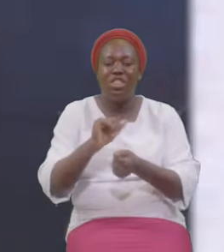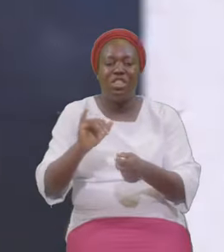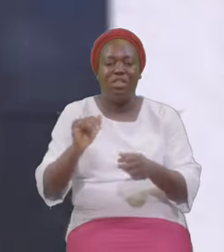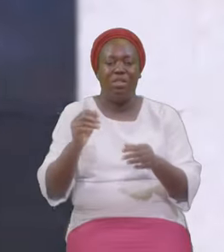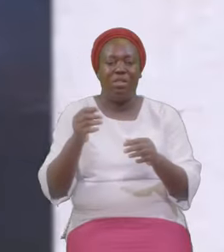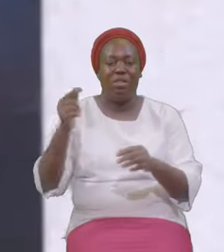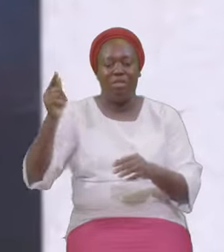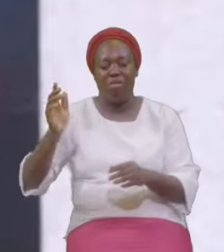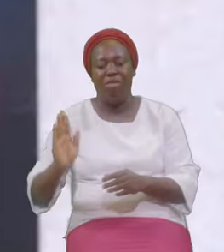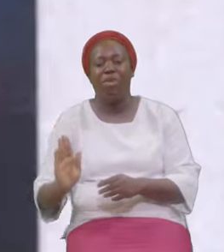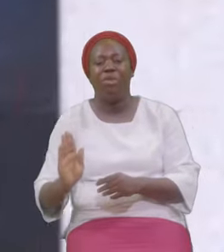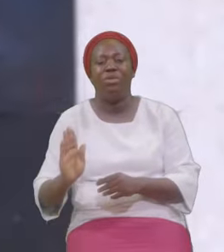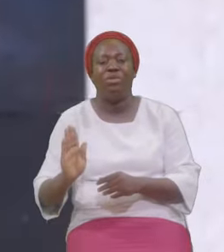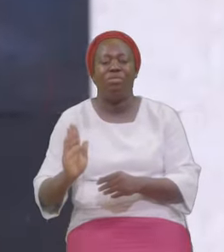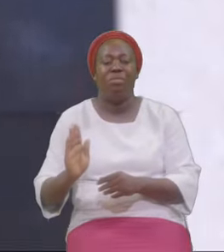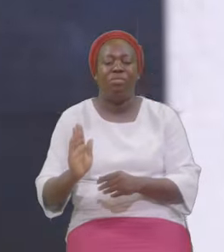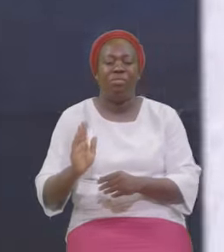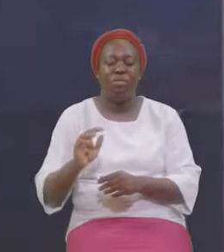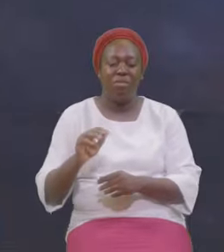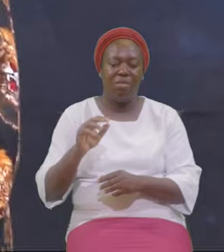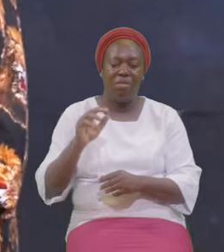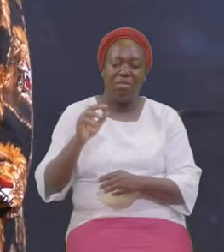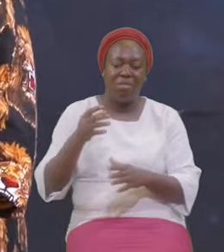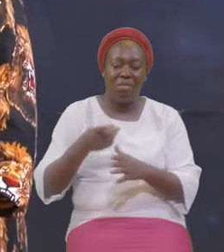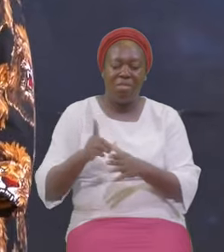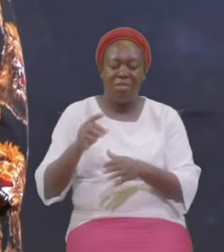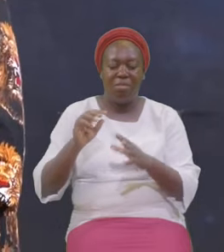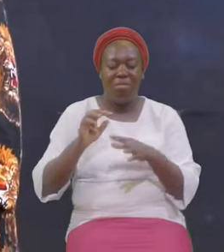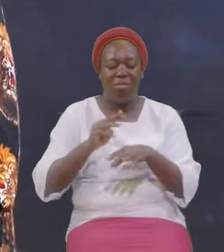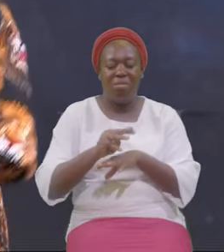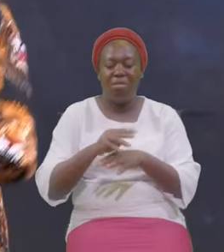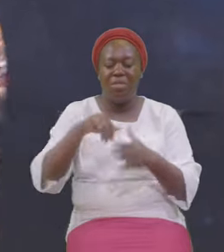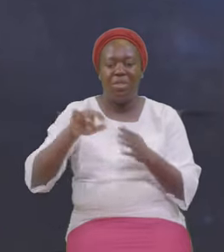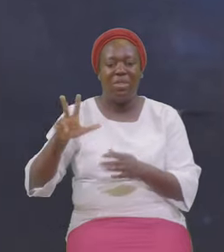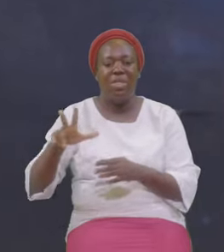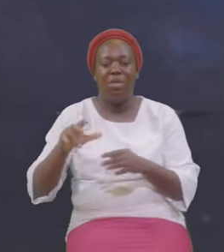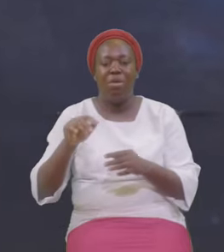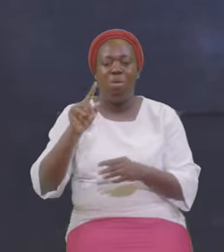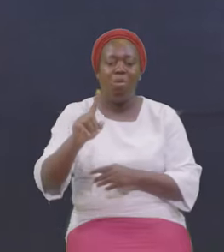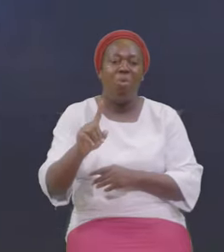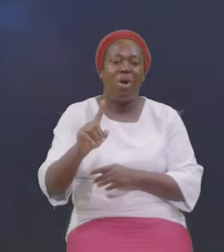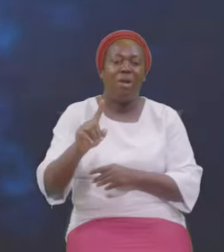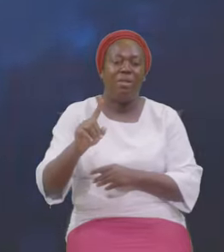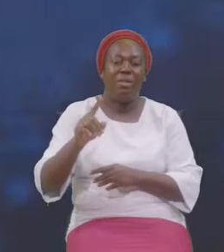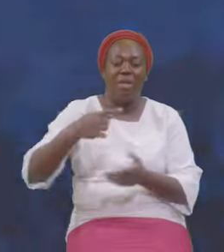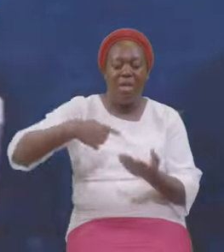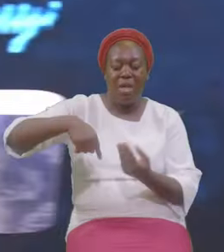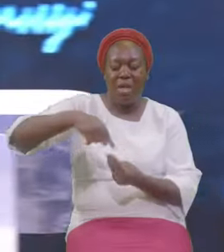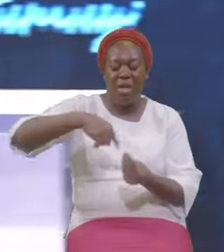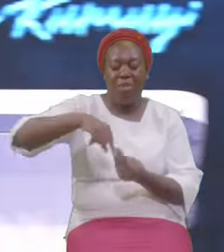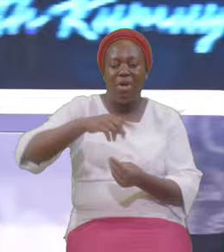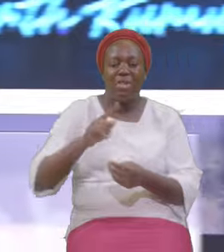unchanging God. Three things we're looking at. Number one, about the unchanging God,